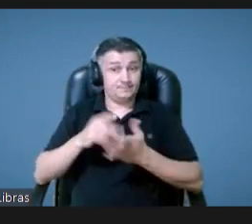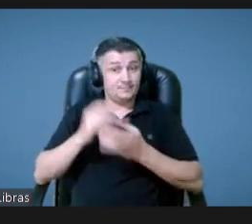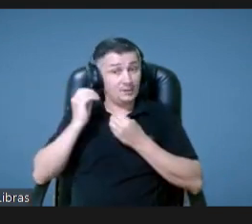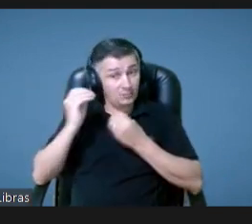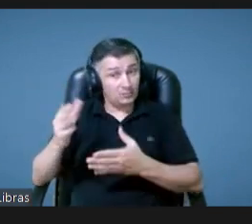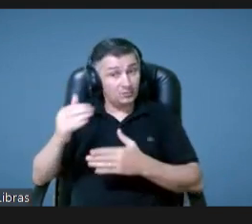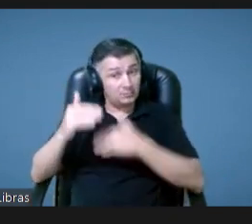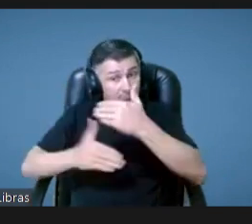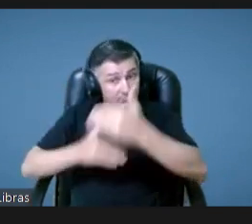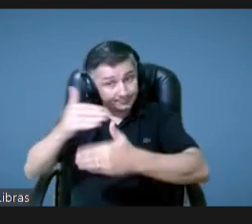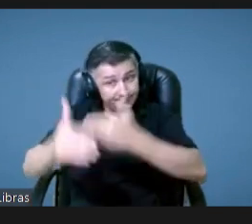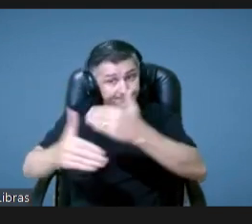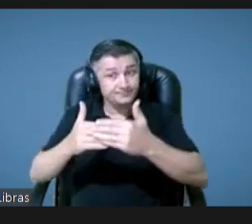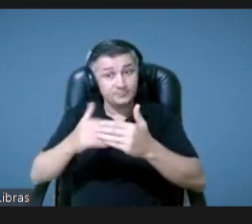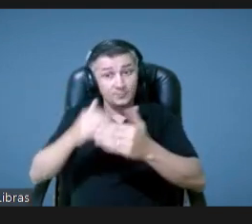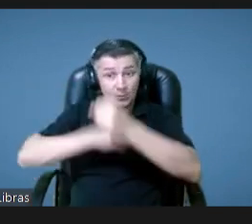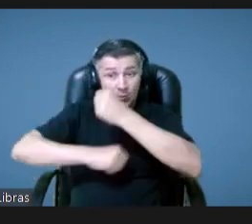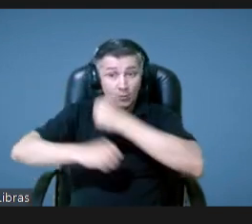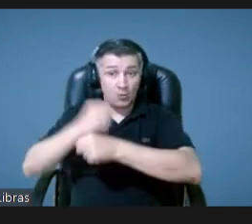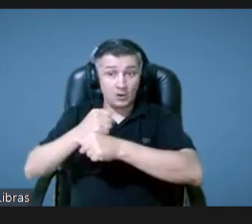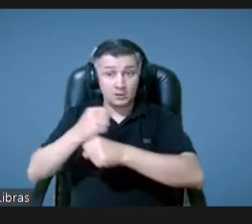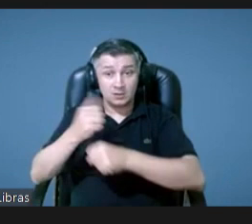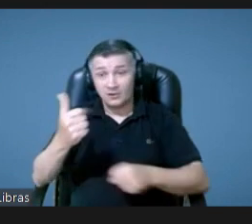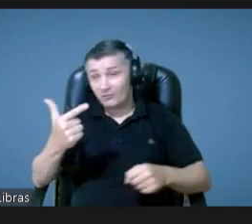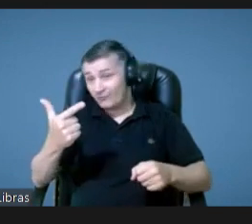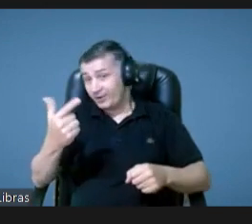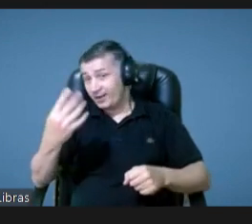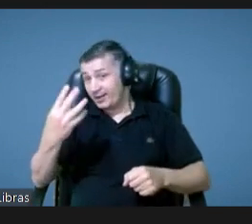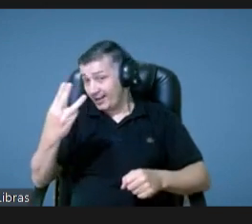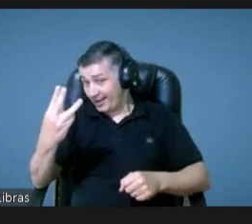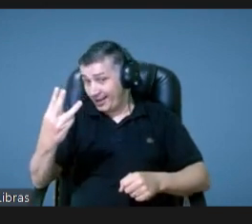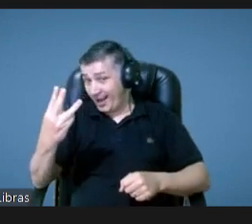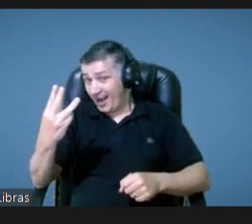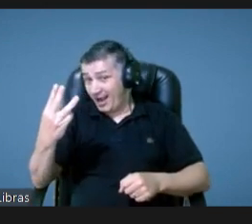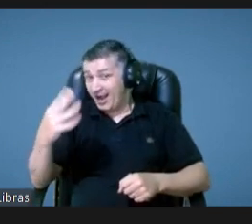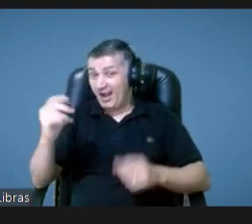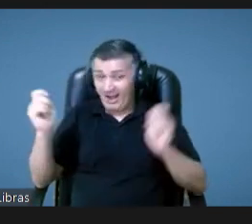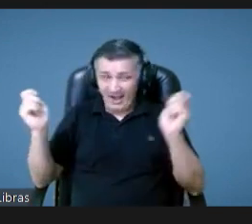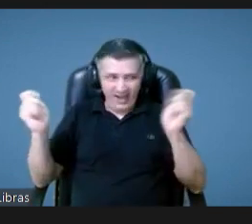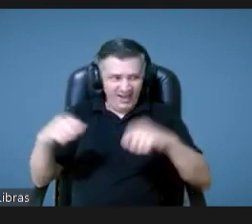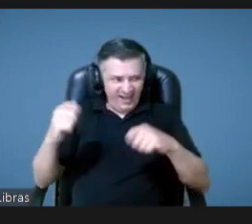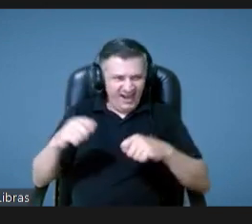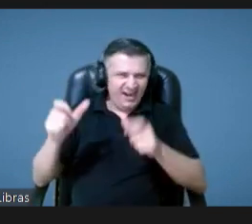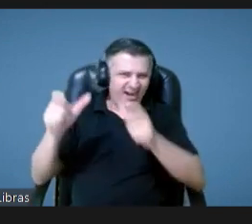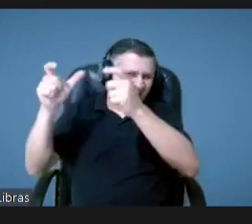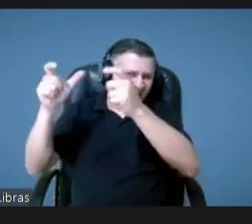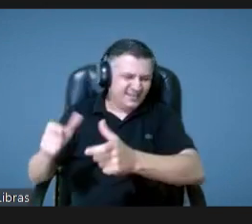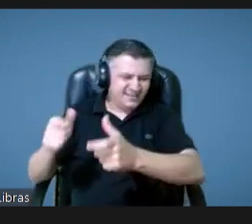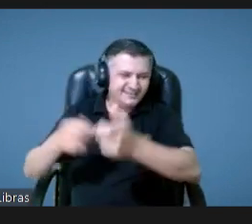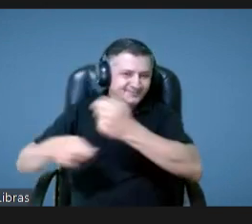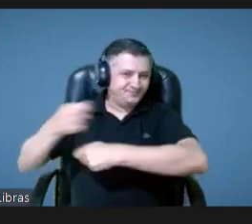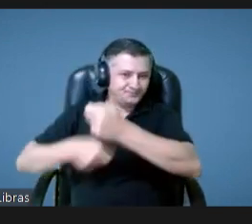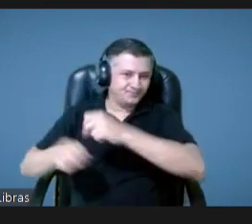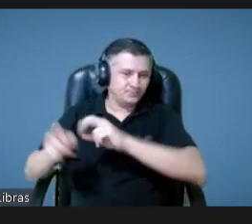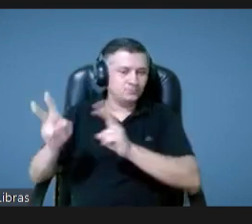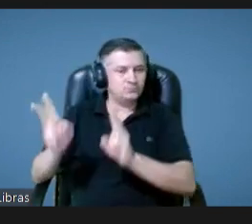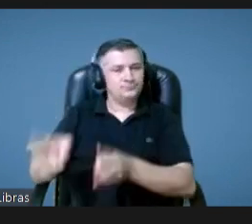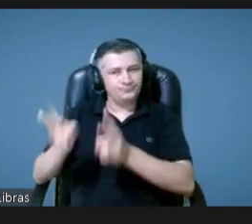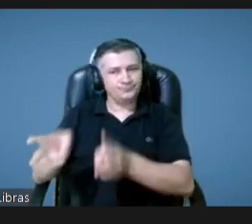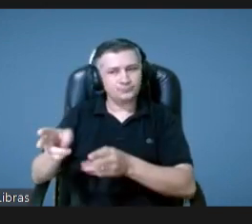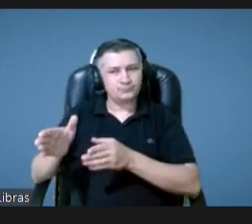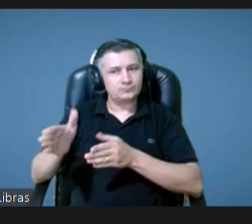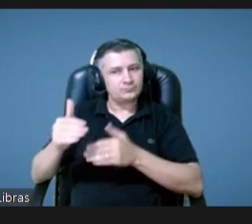the expansions that we delivered in 2023 will allow this business